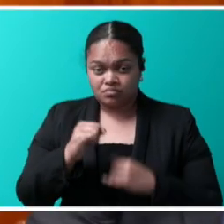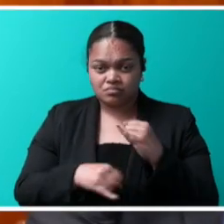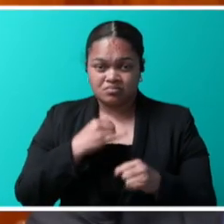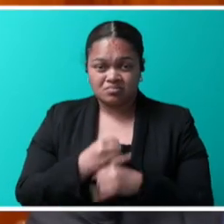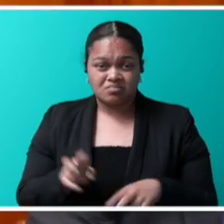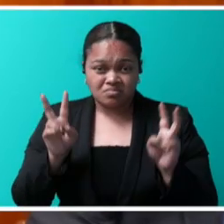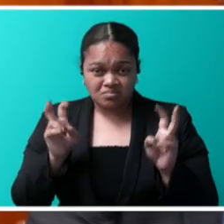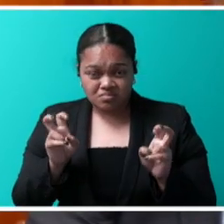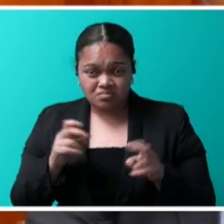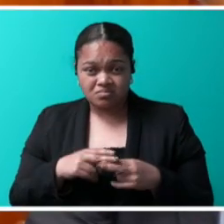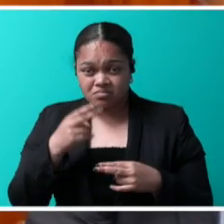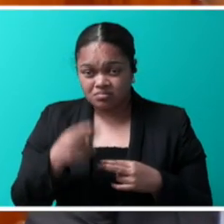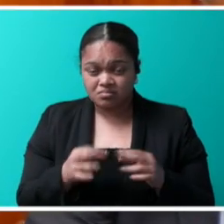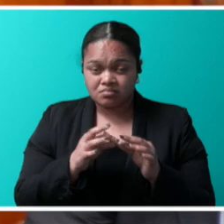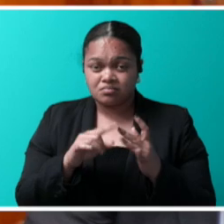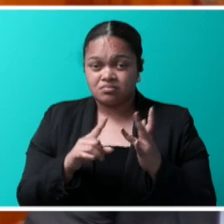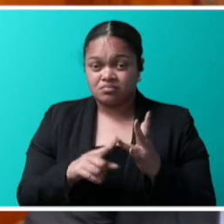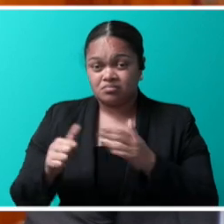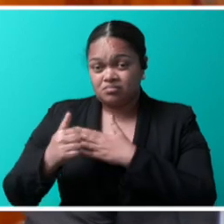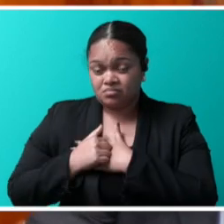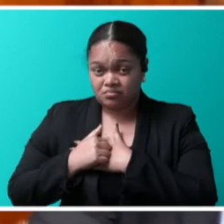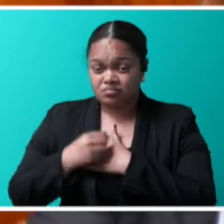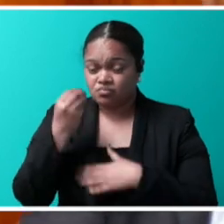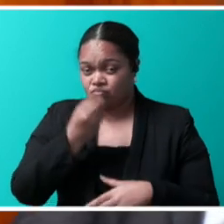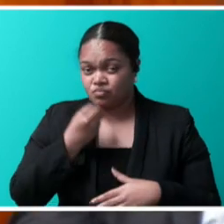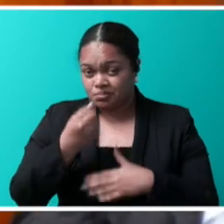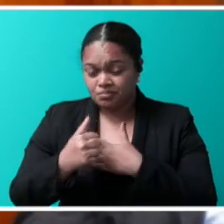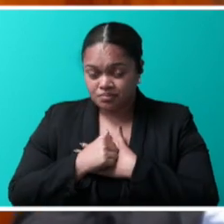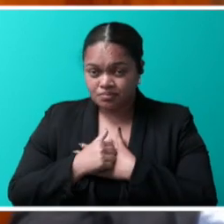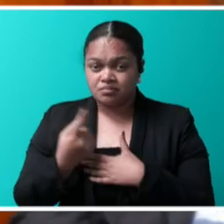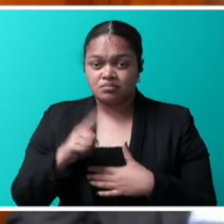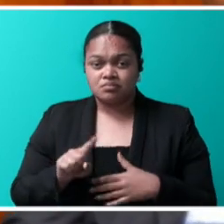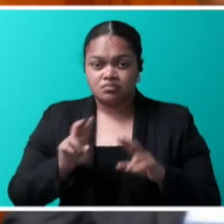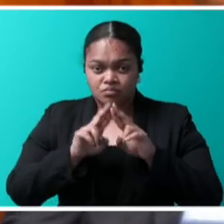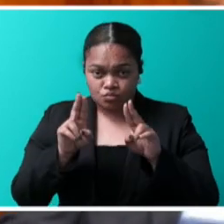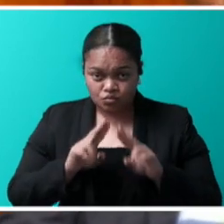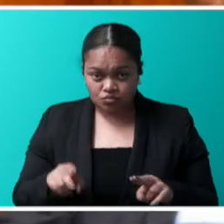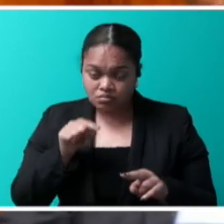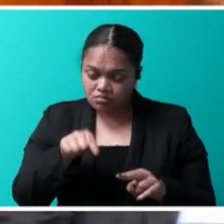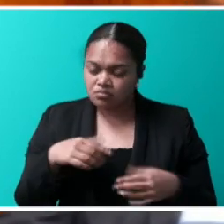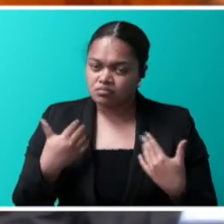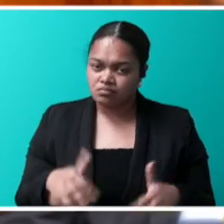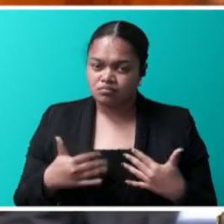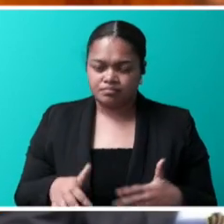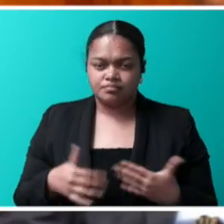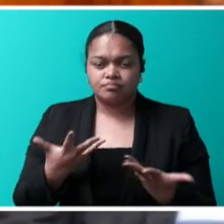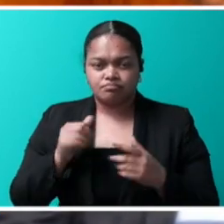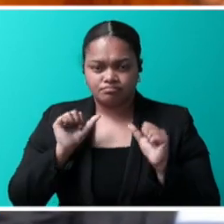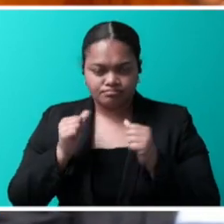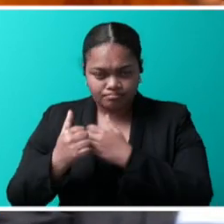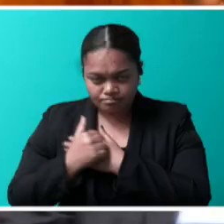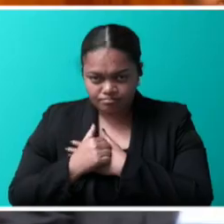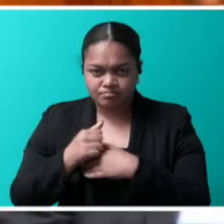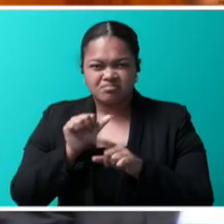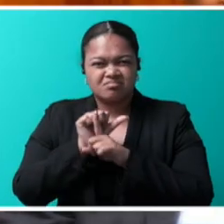Plant, Biosecurity, and Food Security and Nutrition, underscores the critical importance of safeguarding